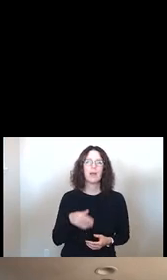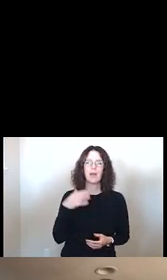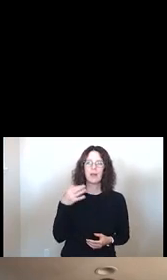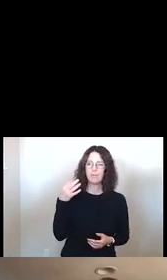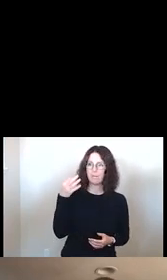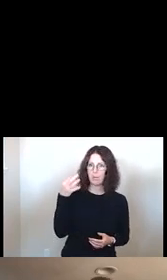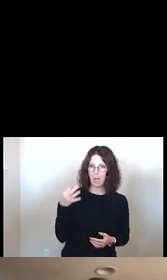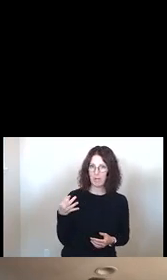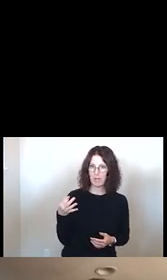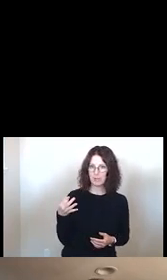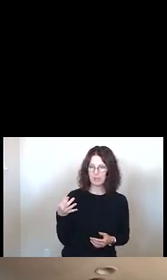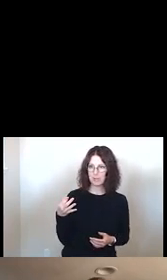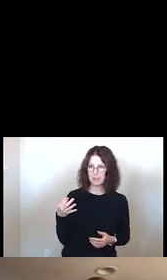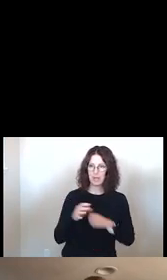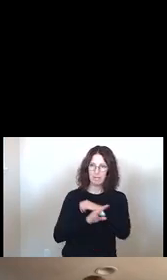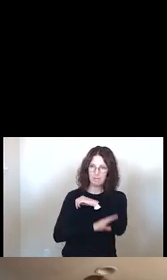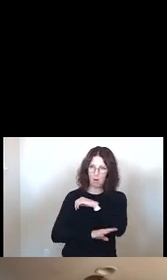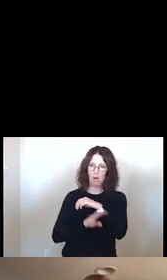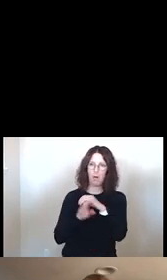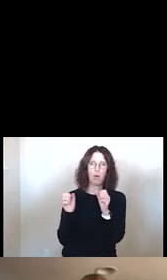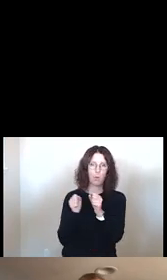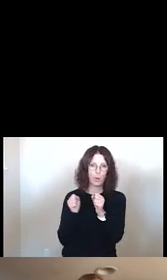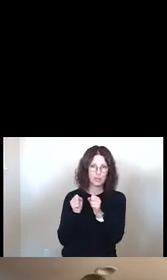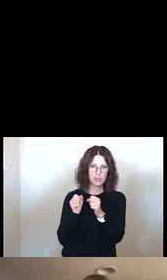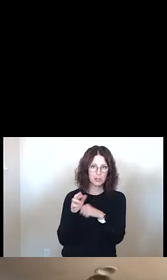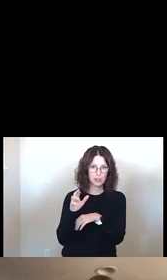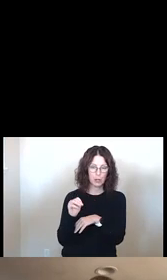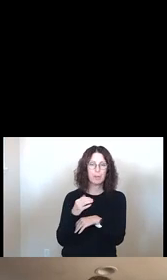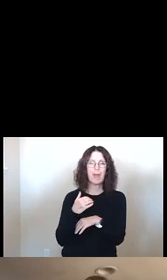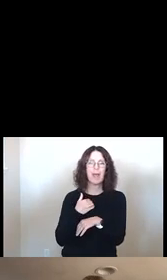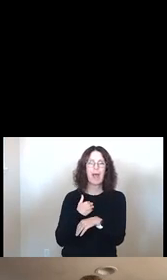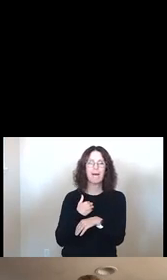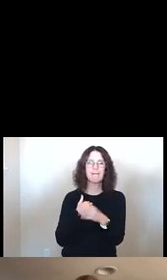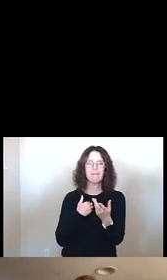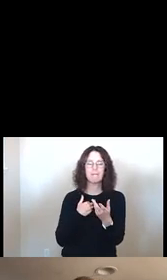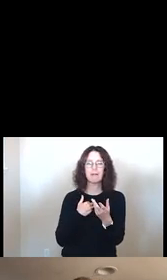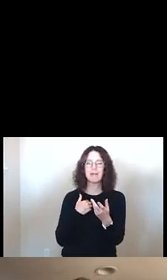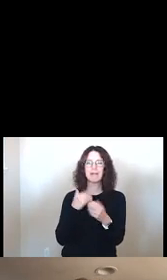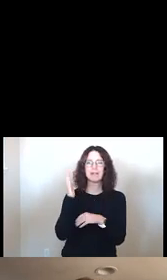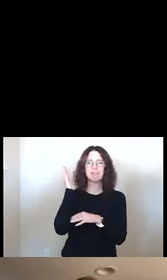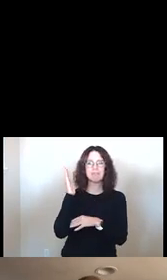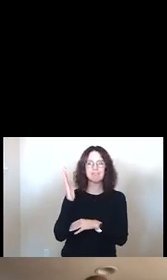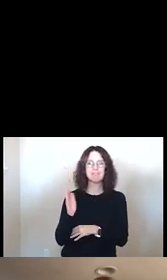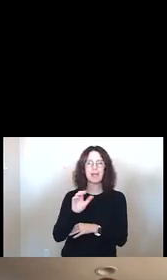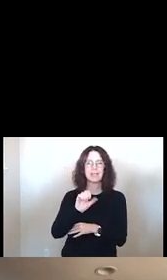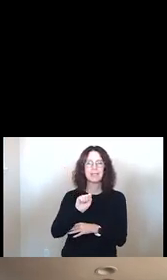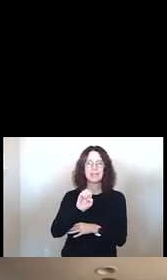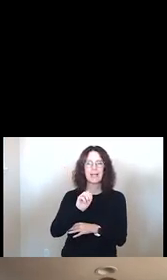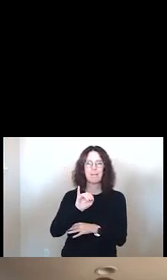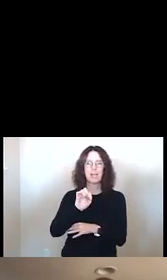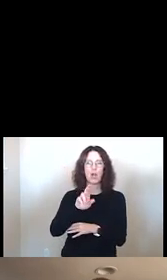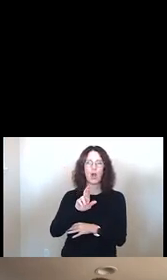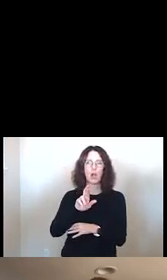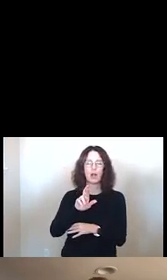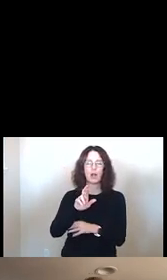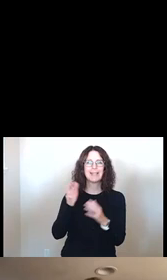Fridays through the fall and winter semester, we have a very active seminar series. That seminar series also continues in